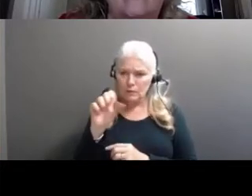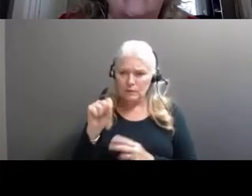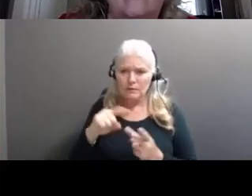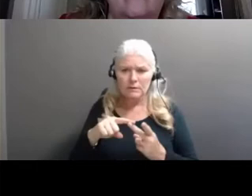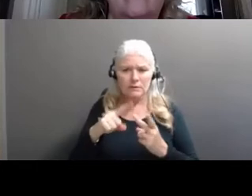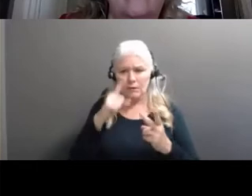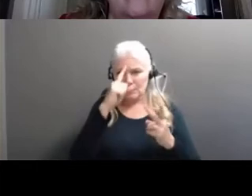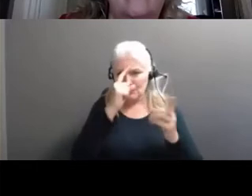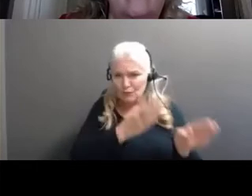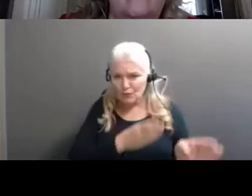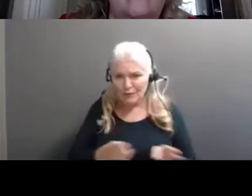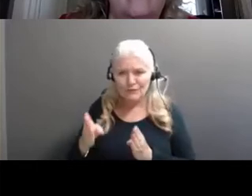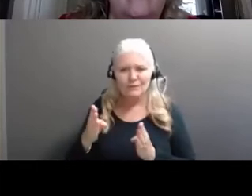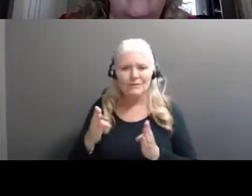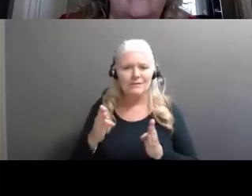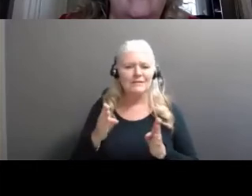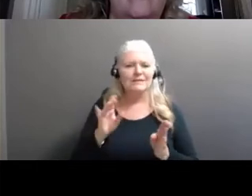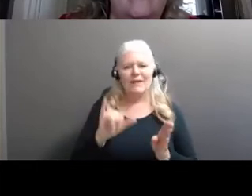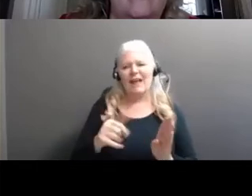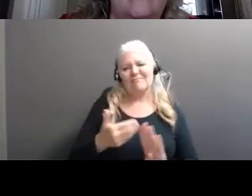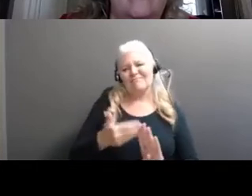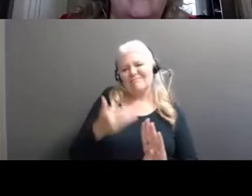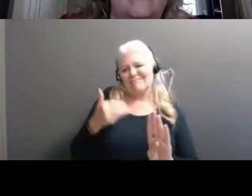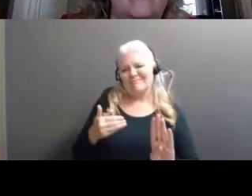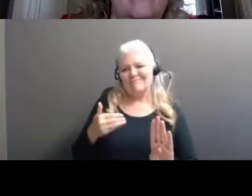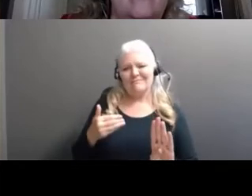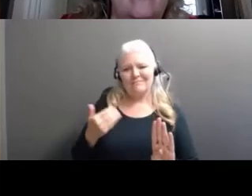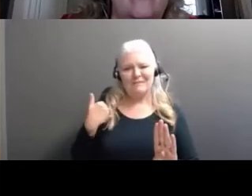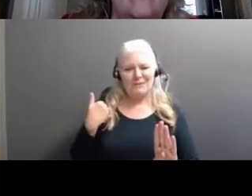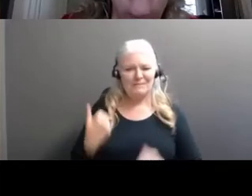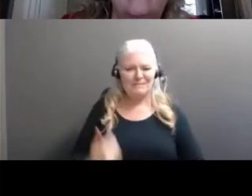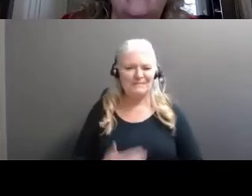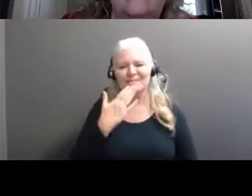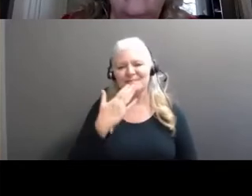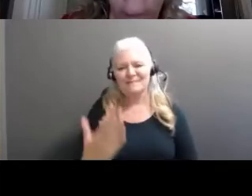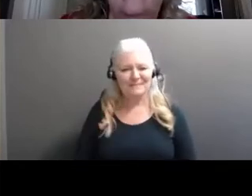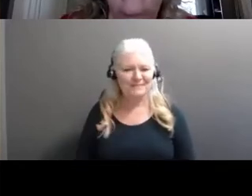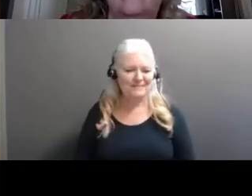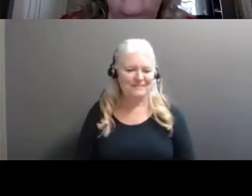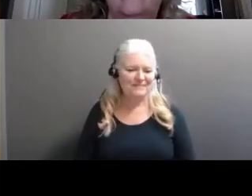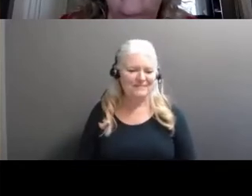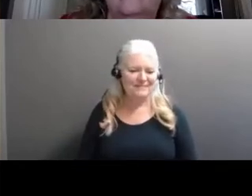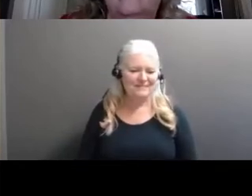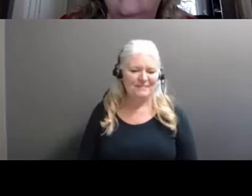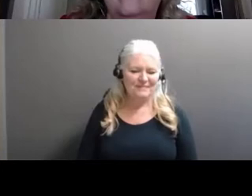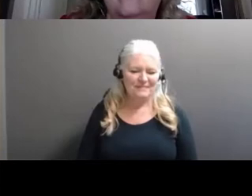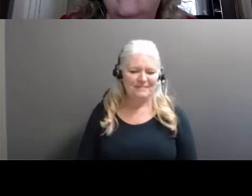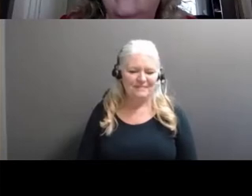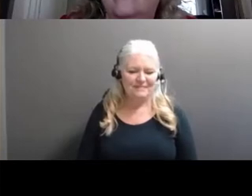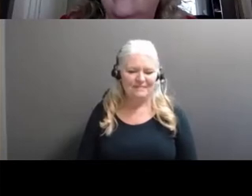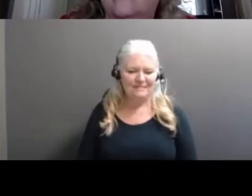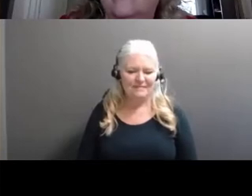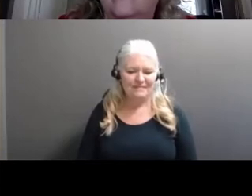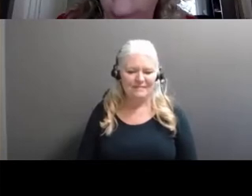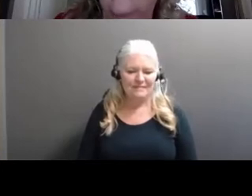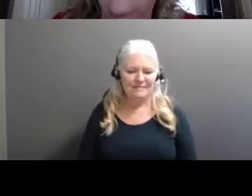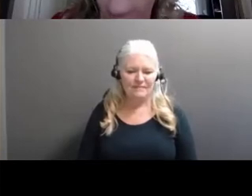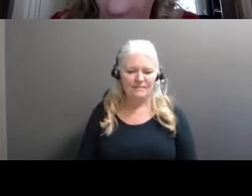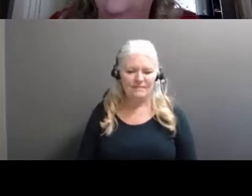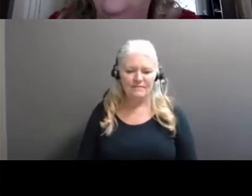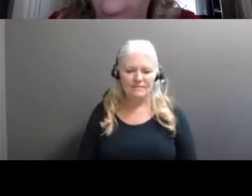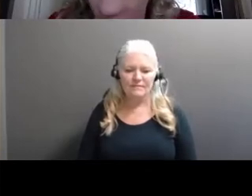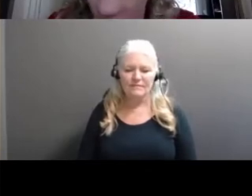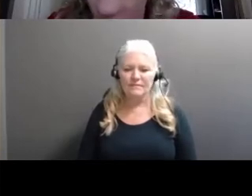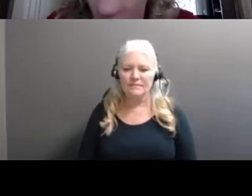before I popped in this bit about restorative justice. Thanks. Thank you. Jennifer, I think we haven't heard from you